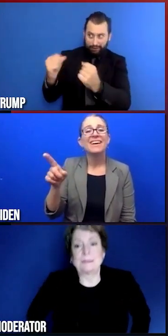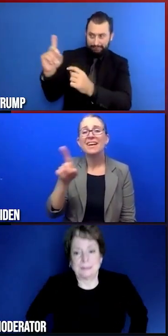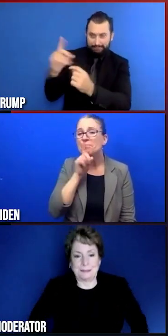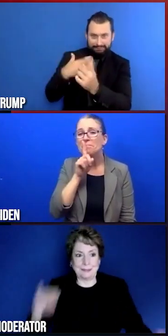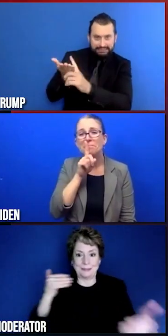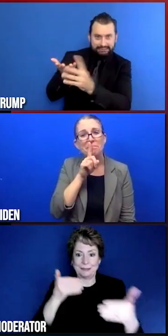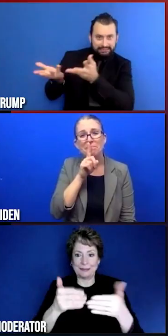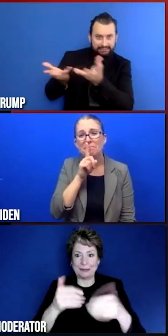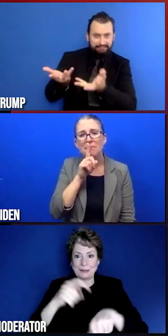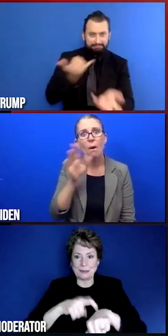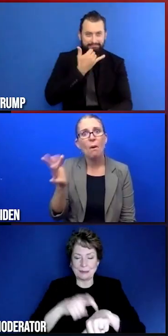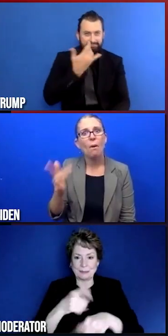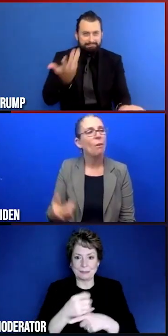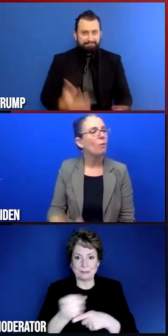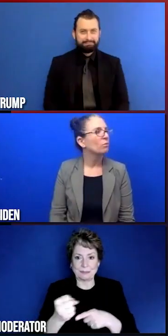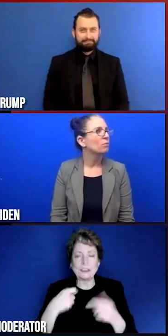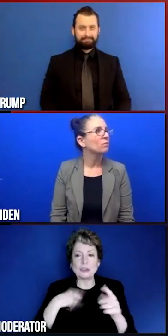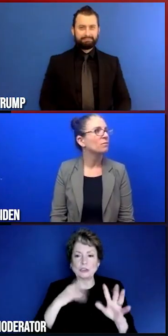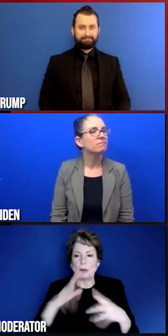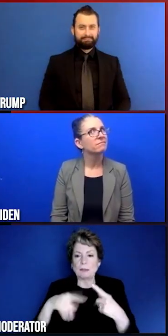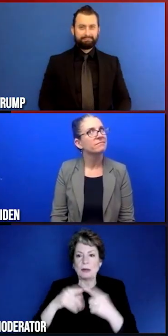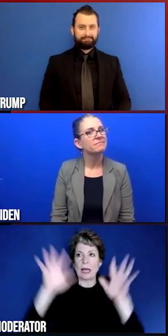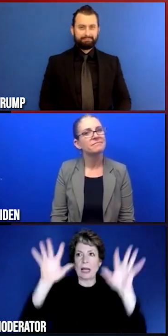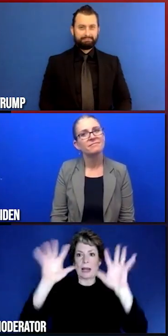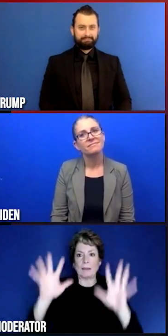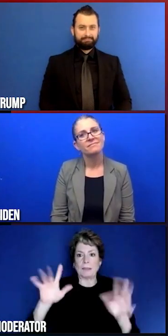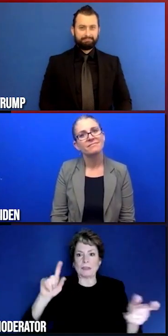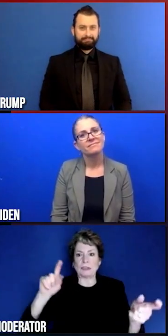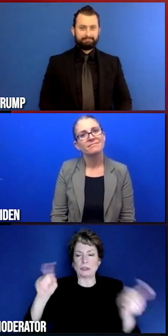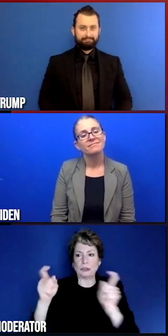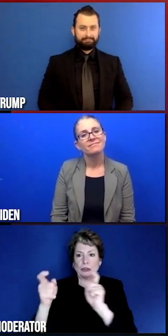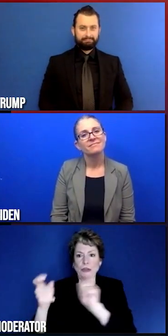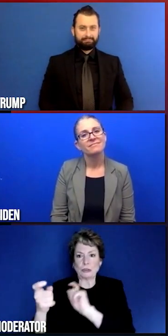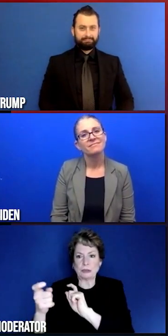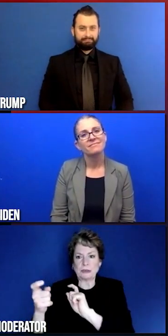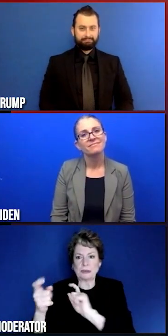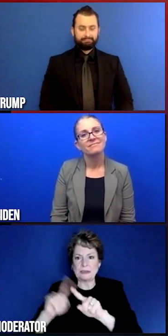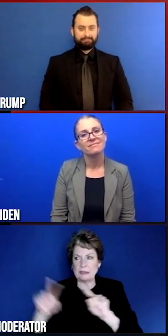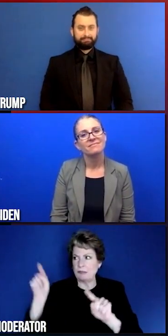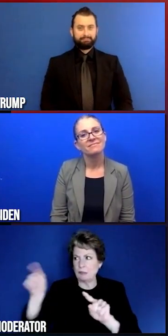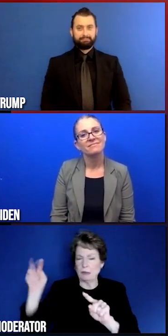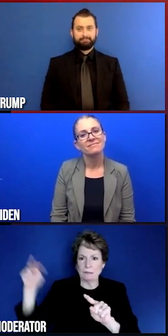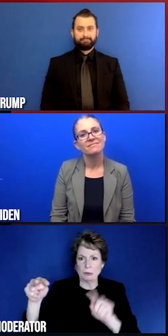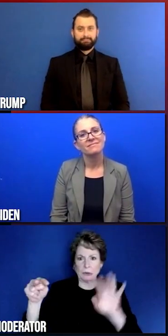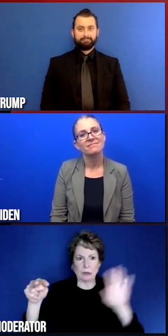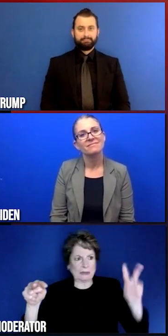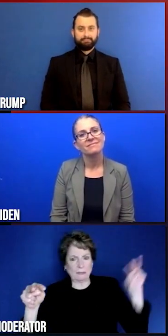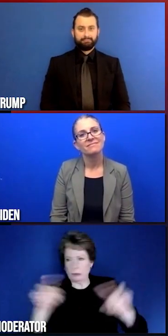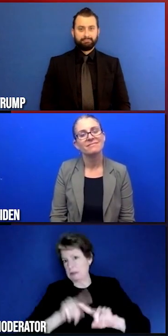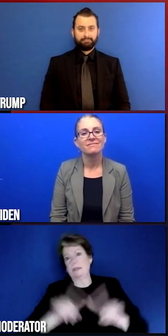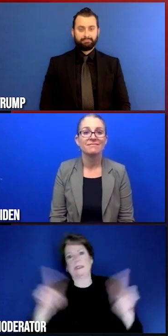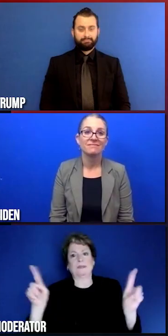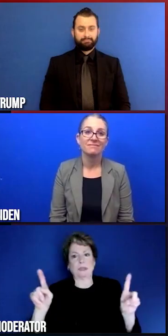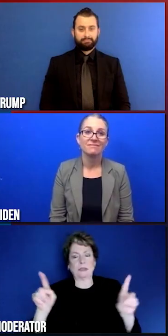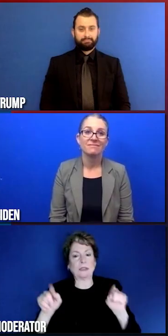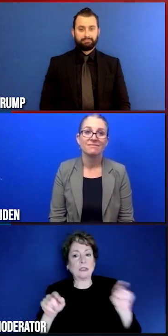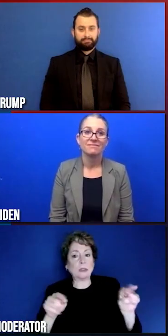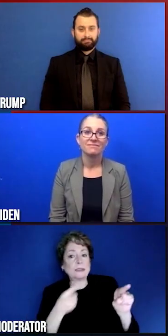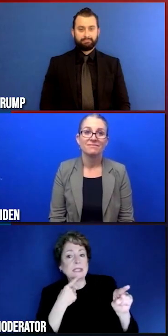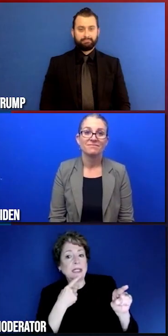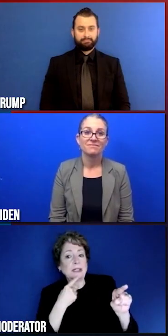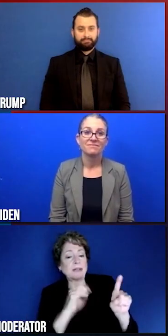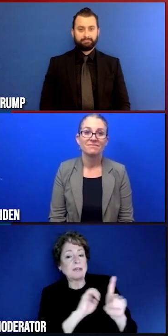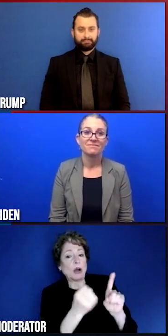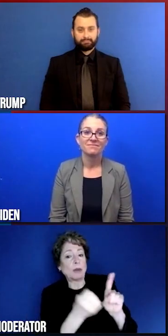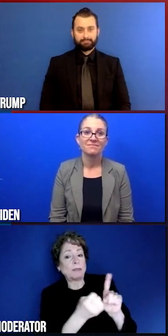have very different visions on climate change. President Trump, you say that environmental regulations have hurt jobs in the energy sector. Vice